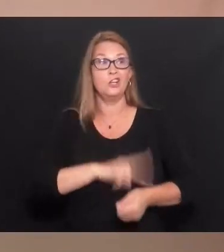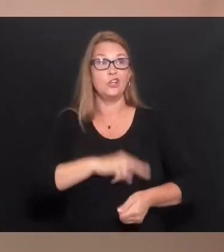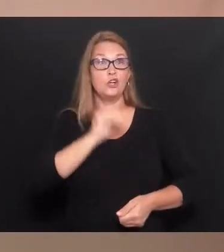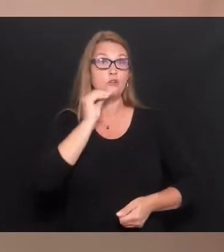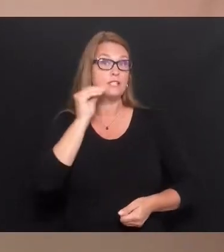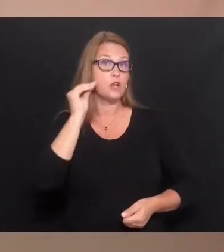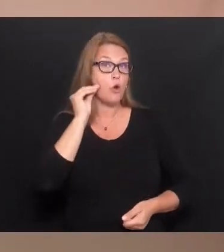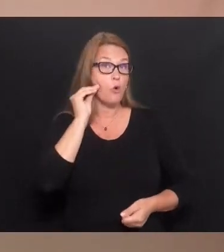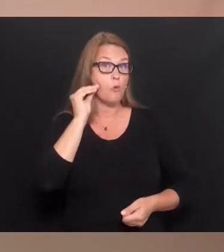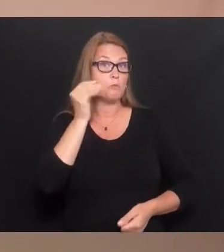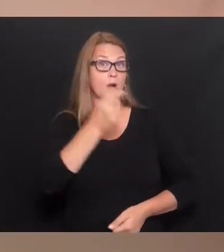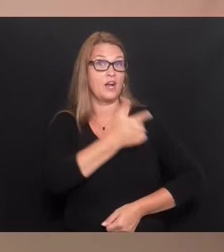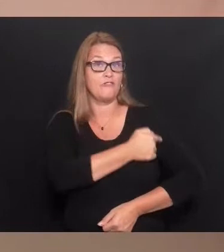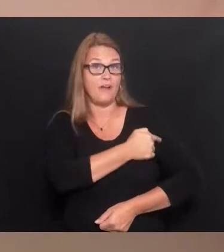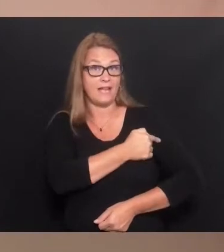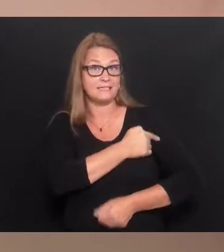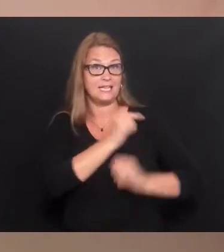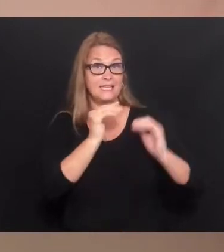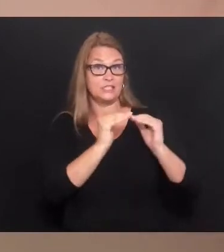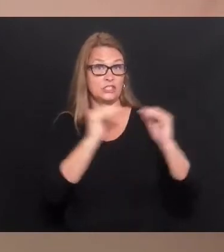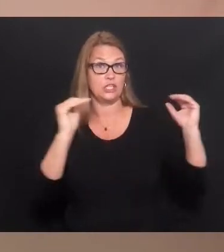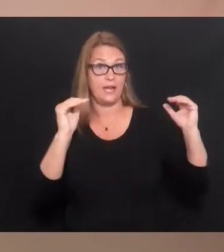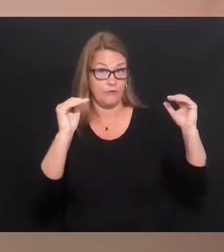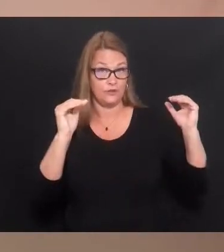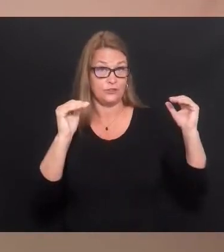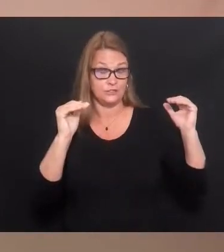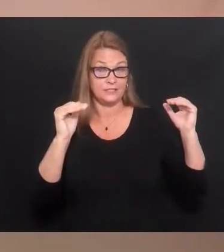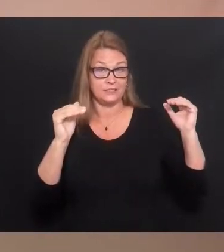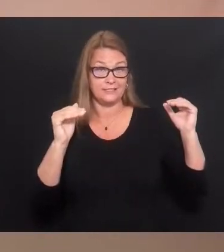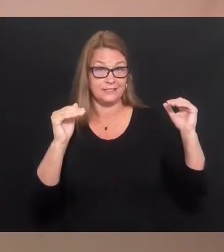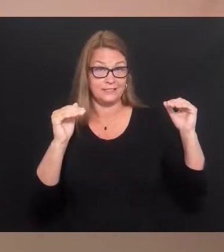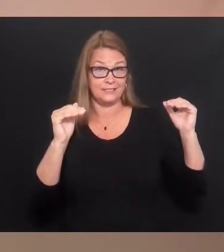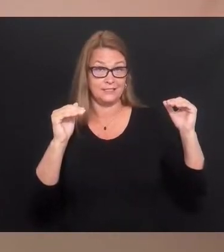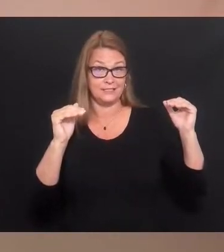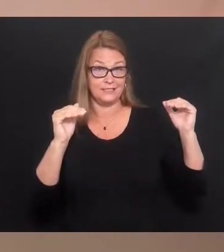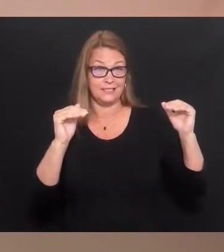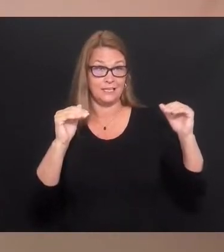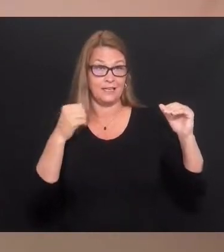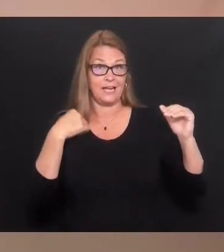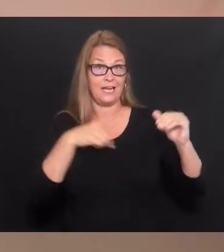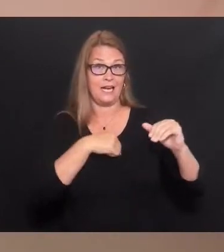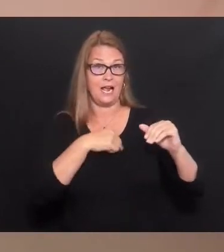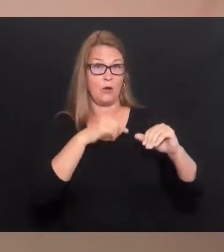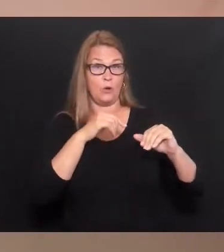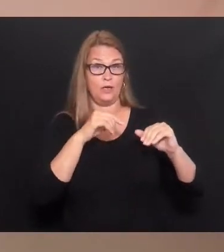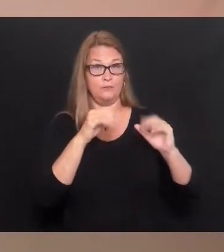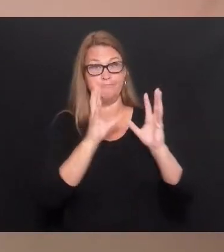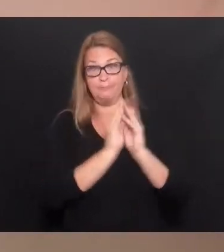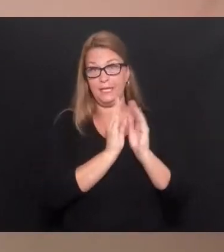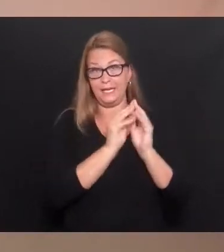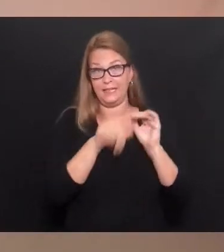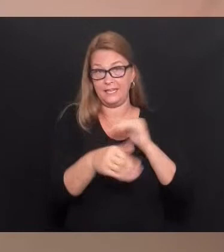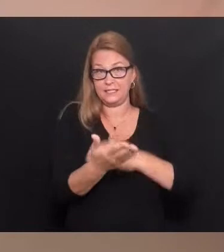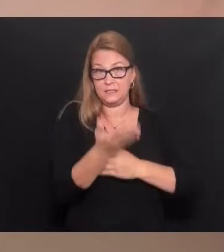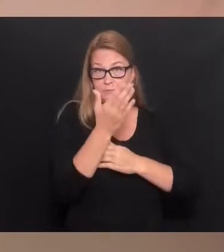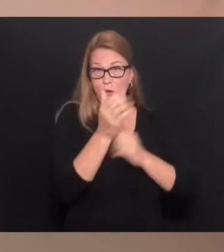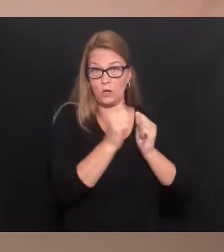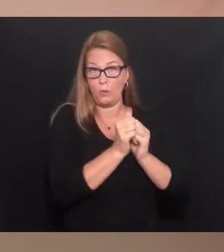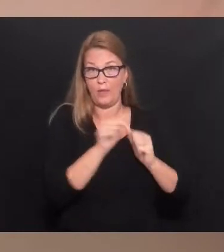home vaccination levels. In our call with the nursing home leadership this morning, we understand